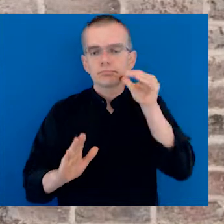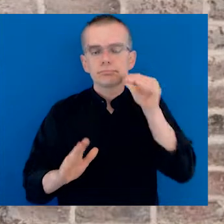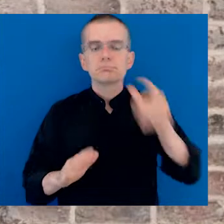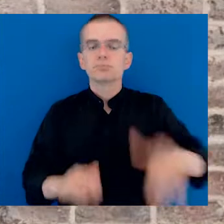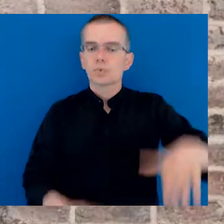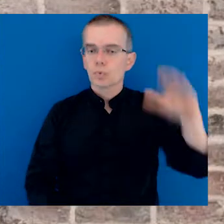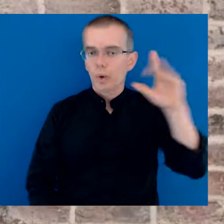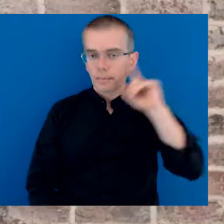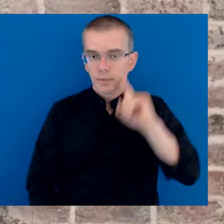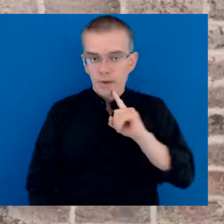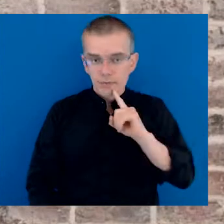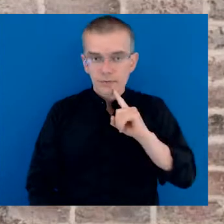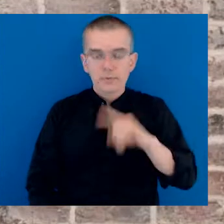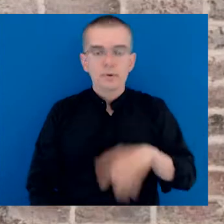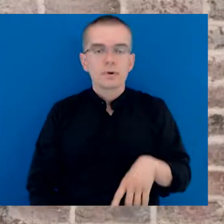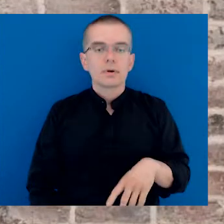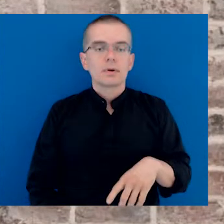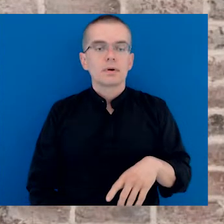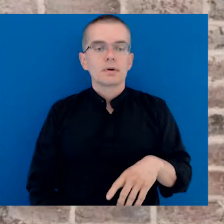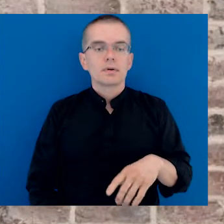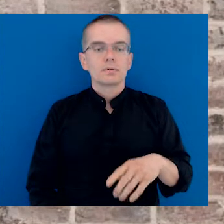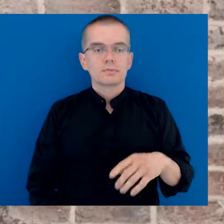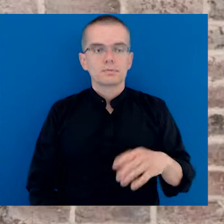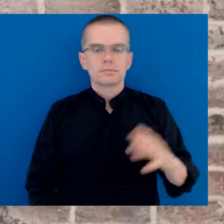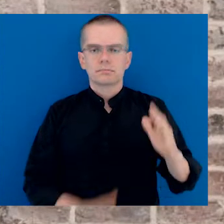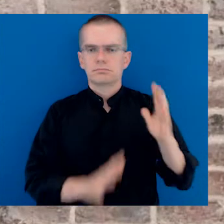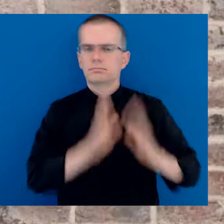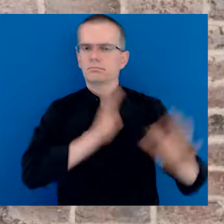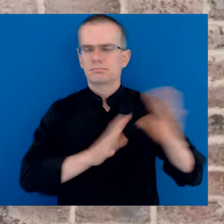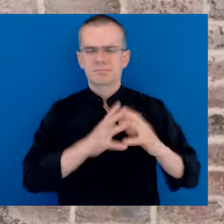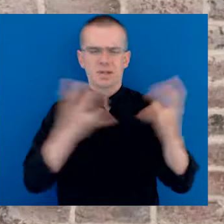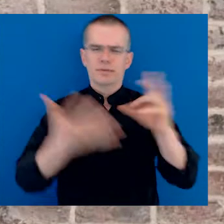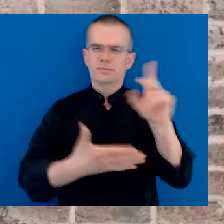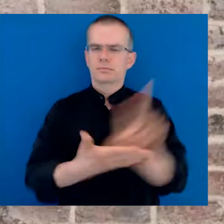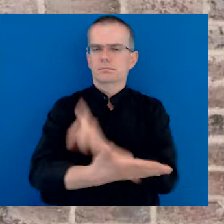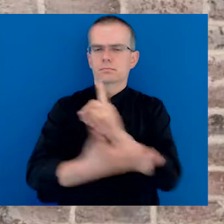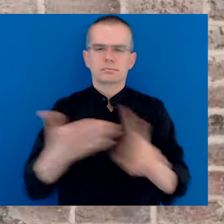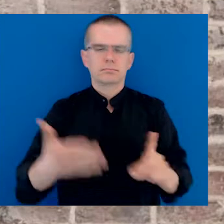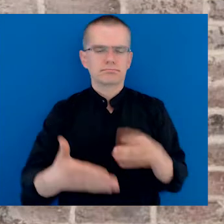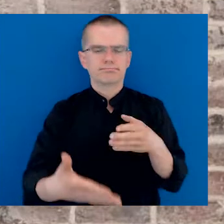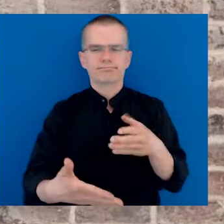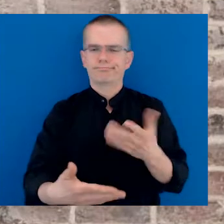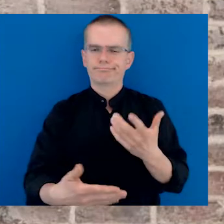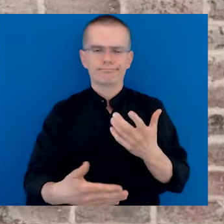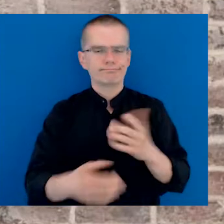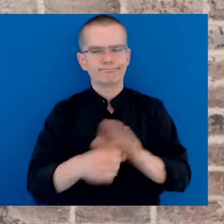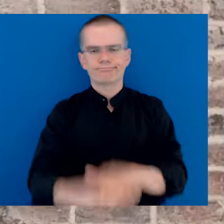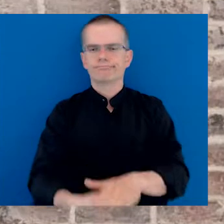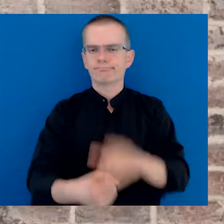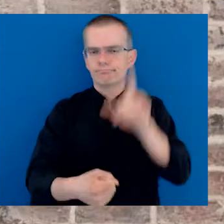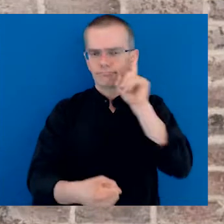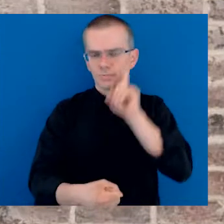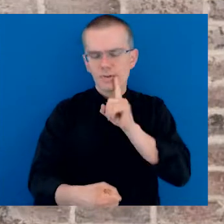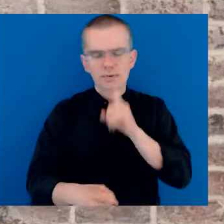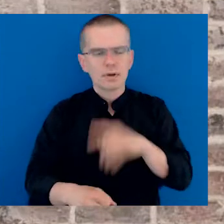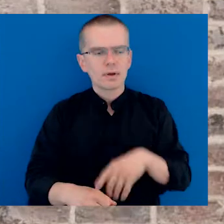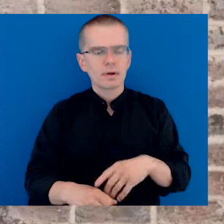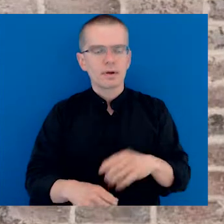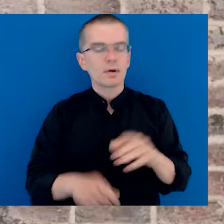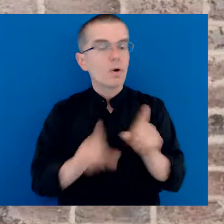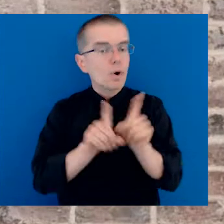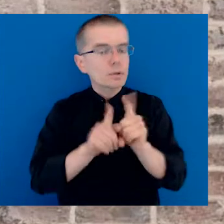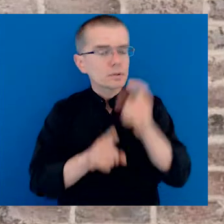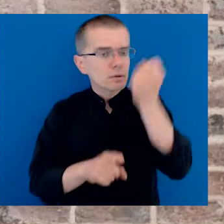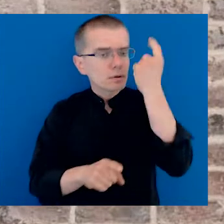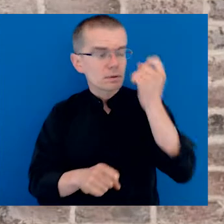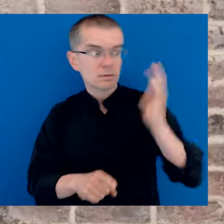he grew up deaf at a time with a lot of prejudice against deaf people. And baseball was a